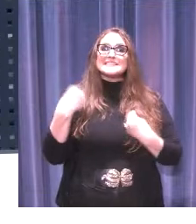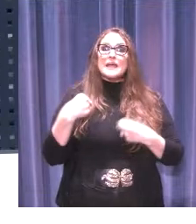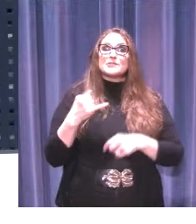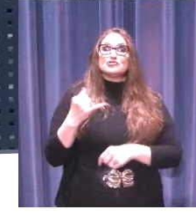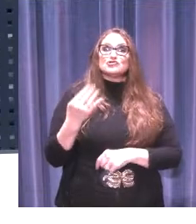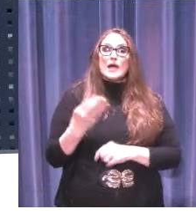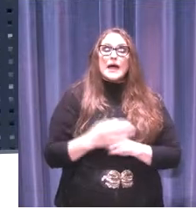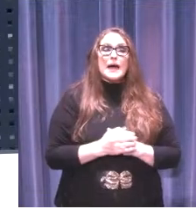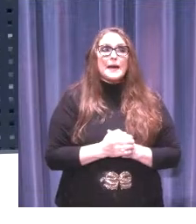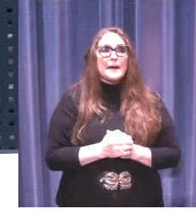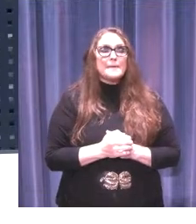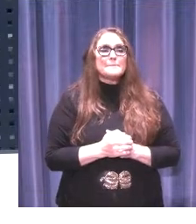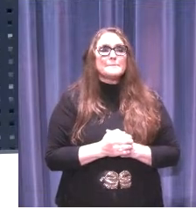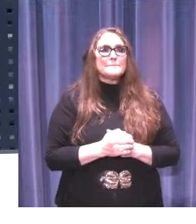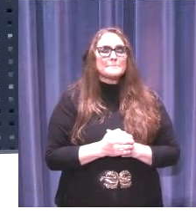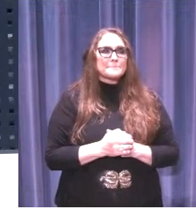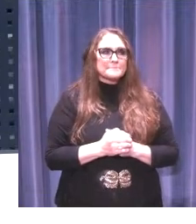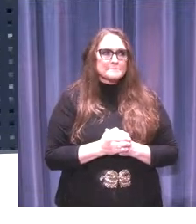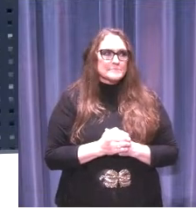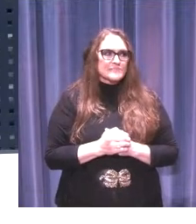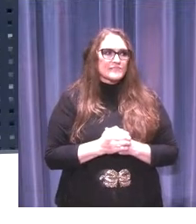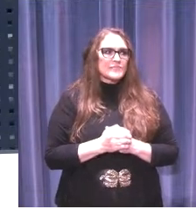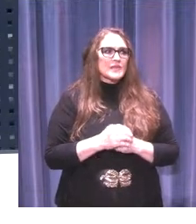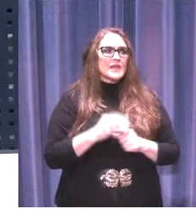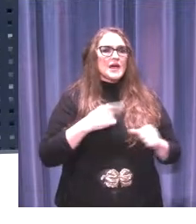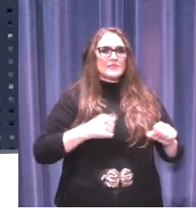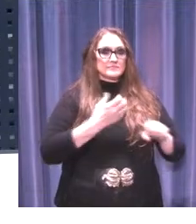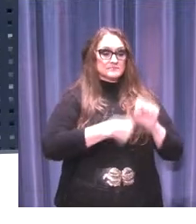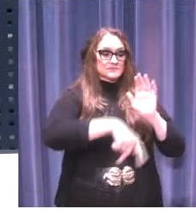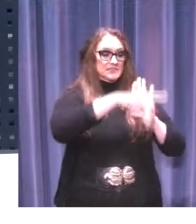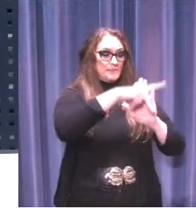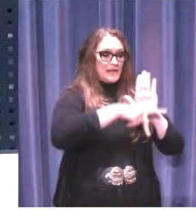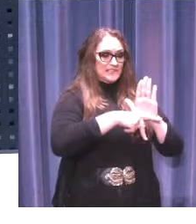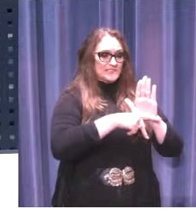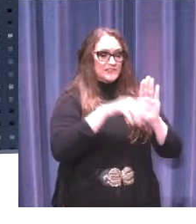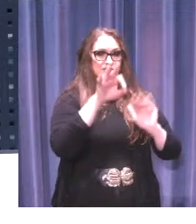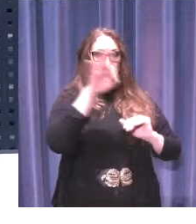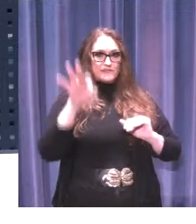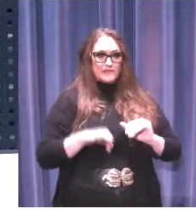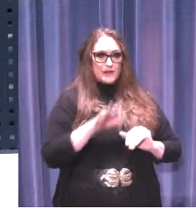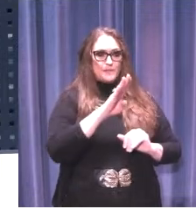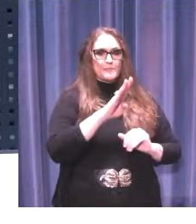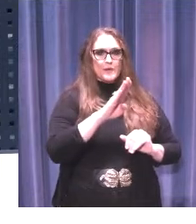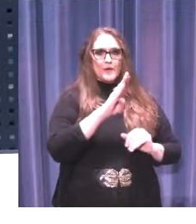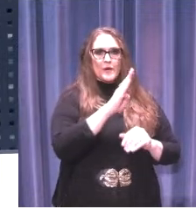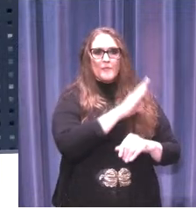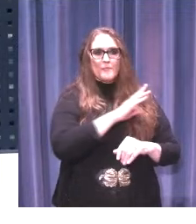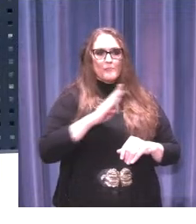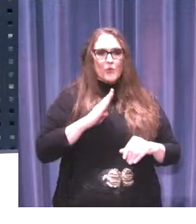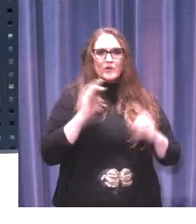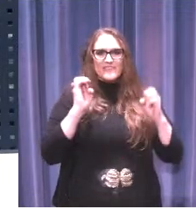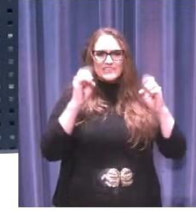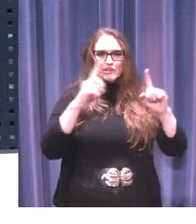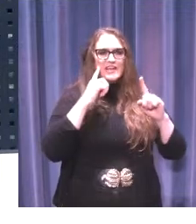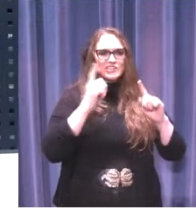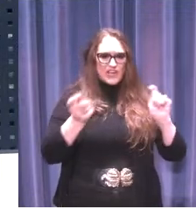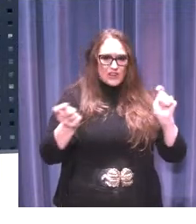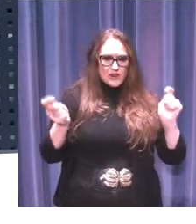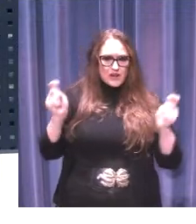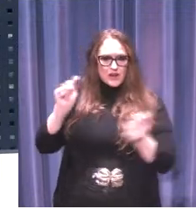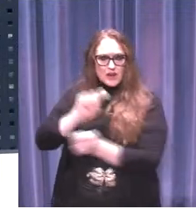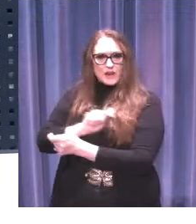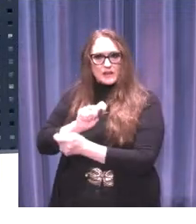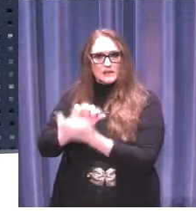of taking the policies of the Flint Board of Education and converting them